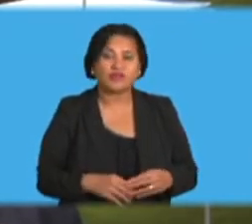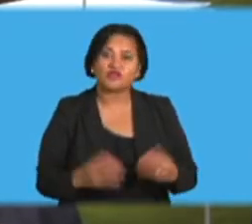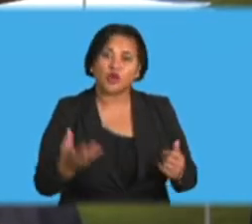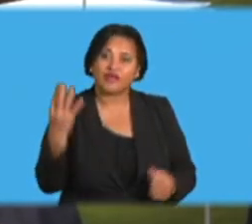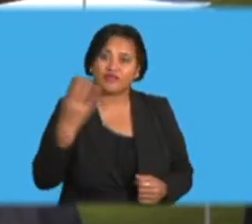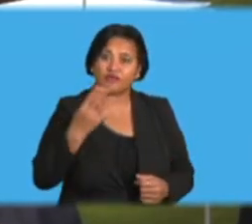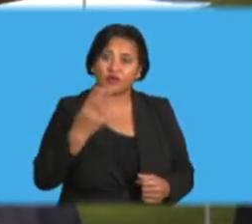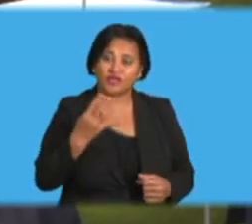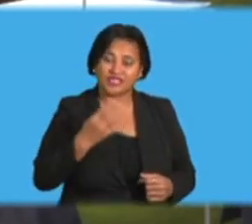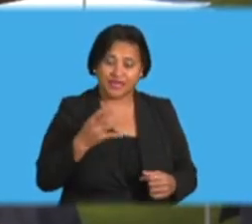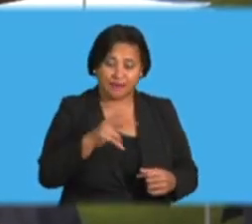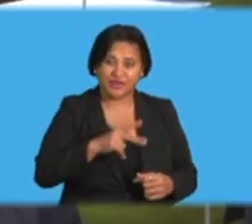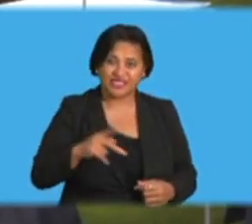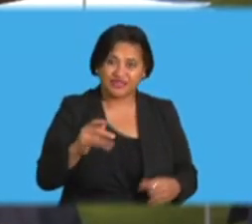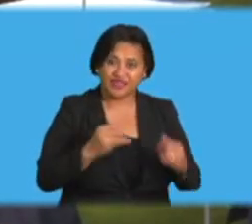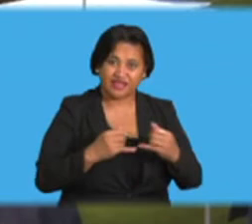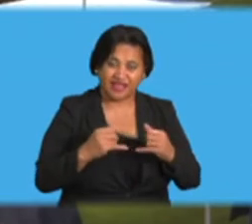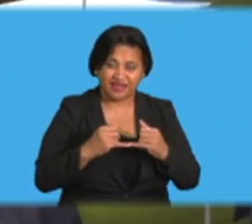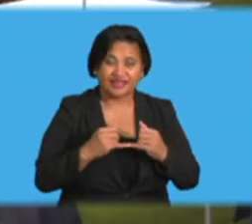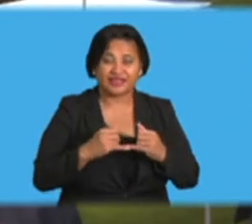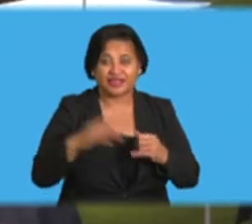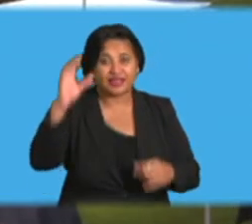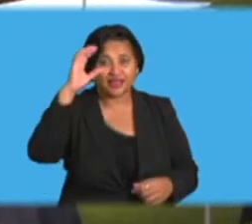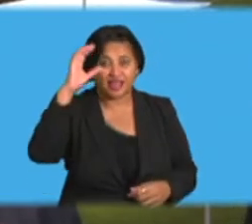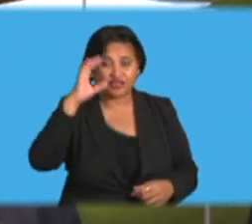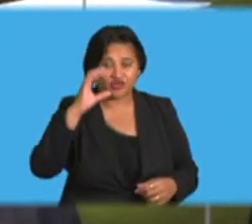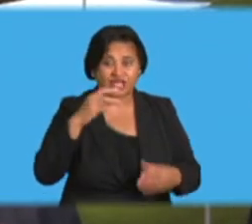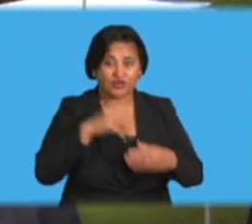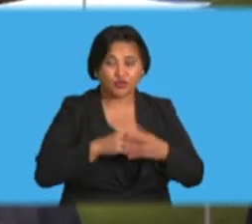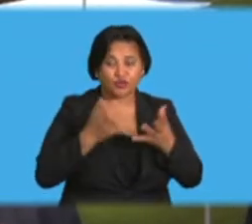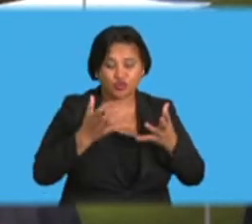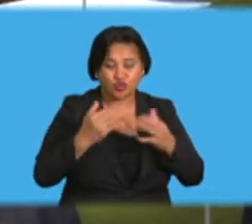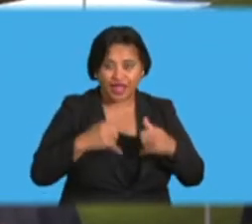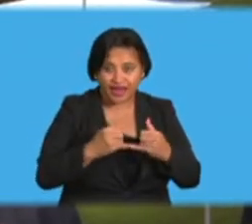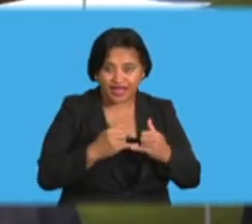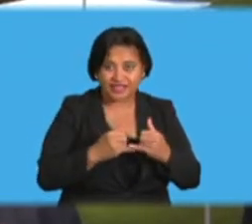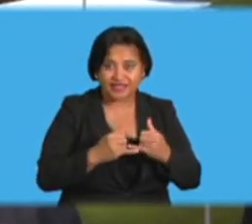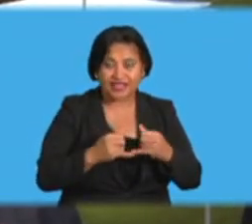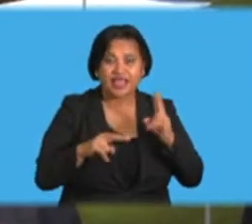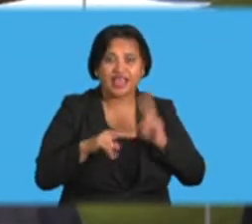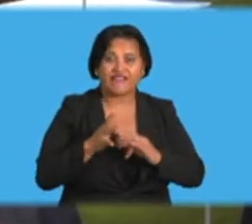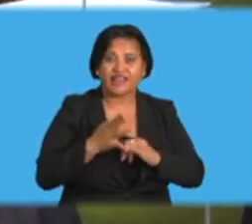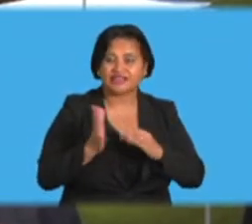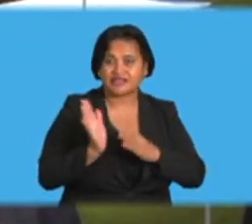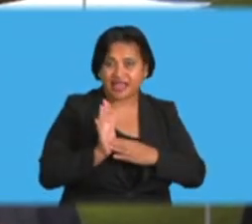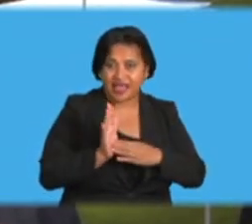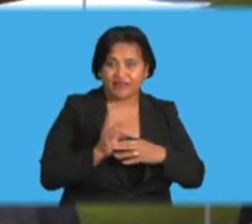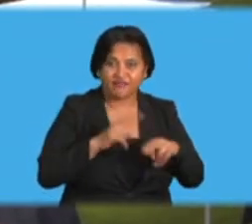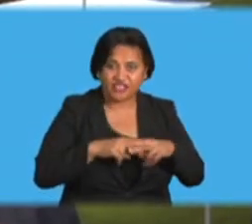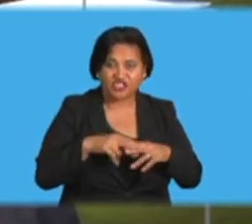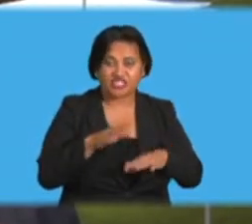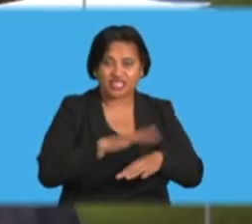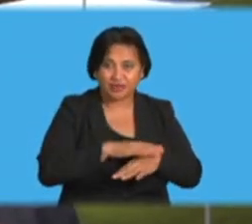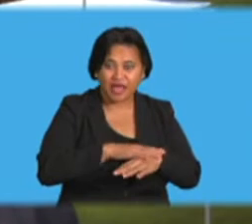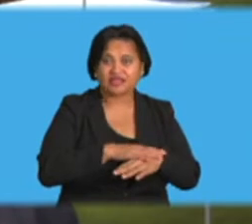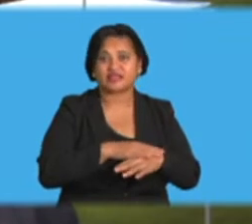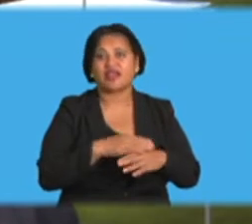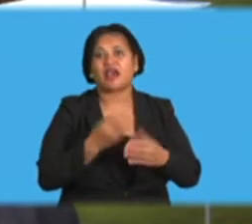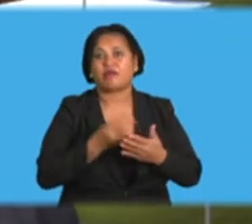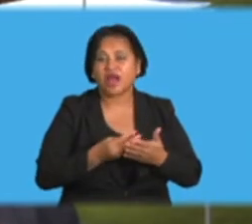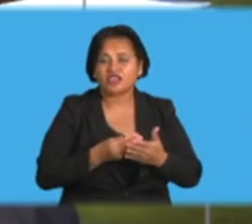Pacific Development Member Countries, or PDMCs, which include Cook Islands, Federated States of Micronesia, Fiji, Kiribati, Republic of Marshall